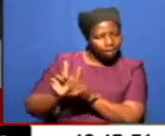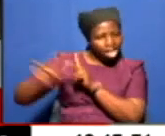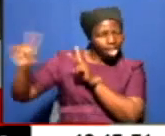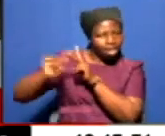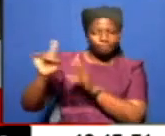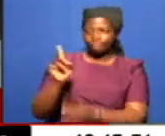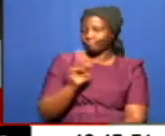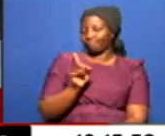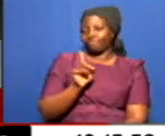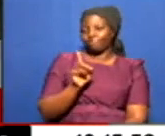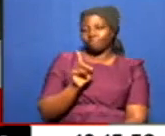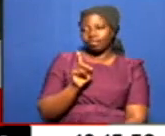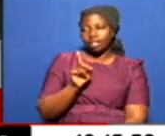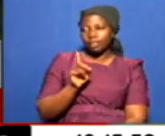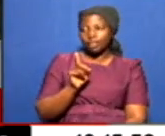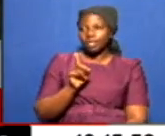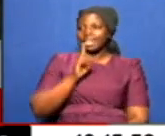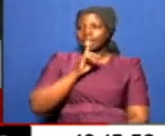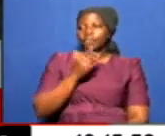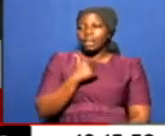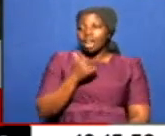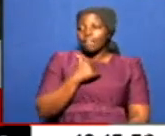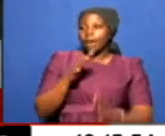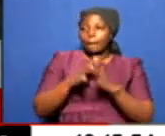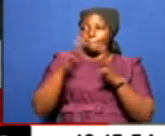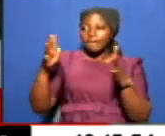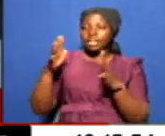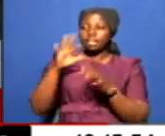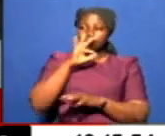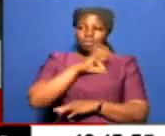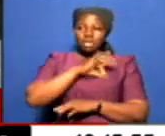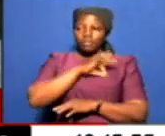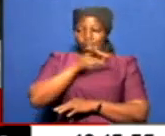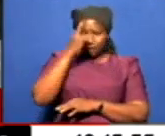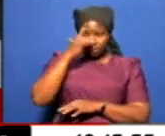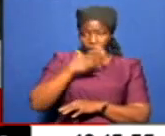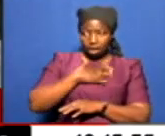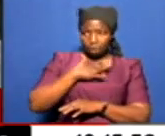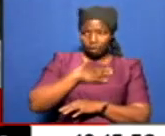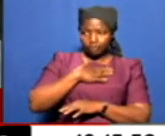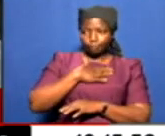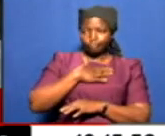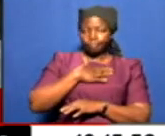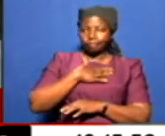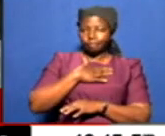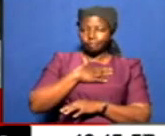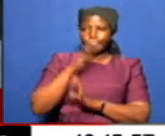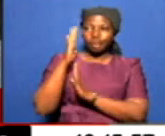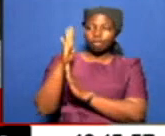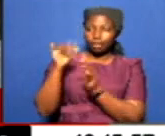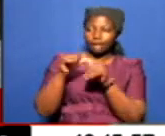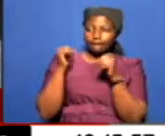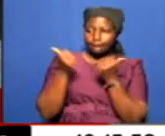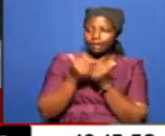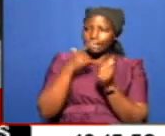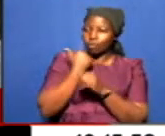So there is a big plus for our enforcement agencies, mm-hmm. who actually respond